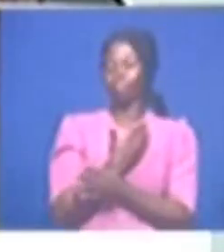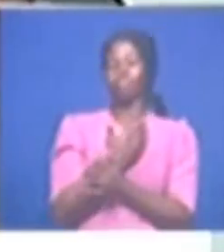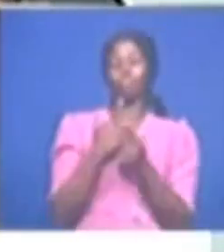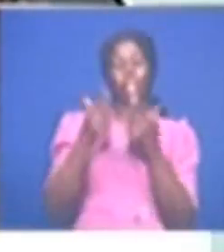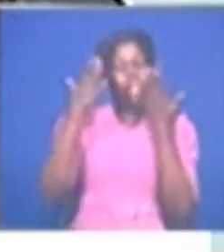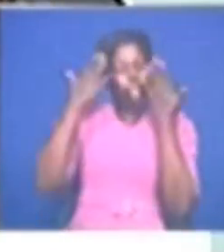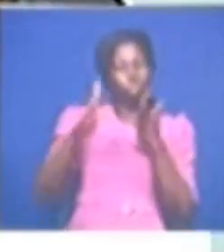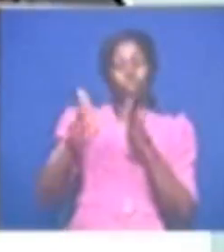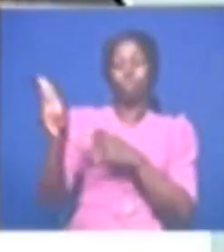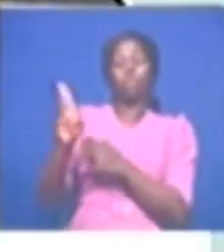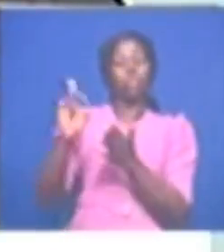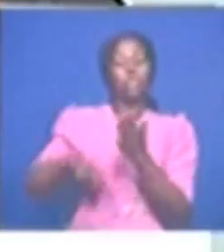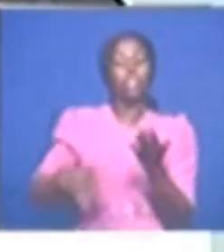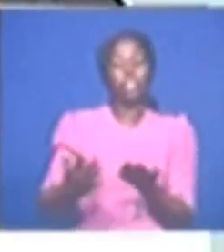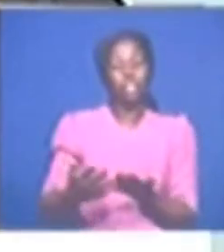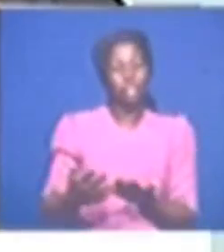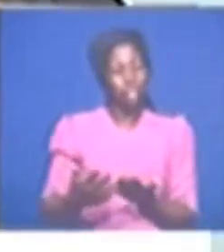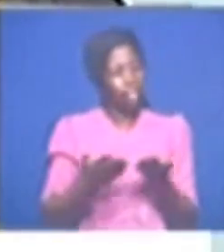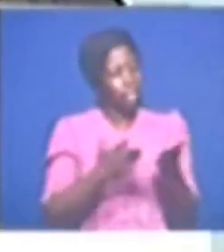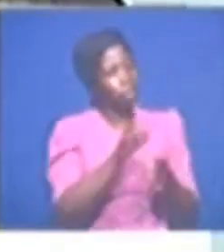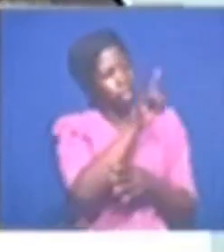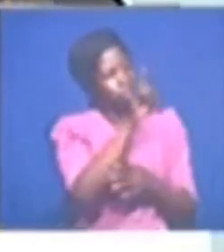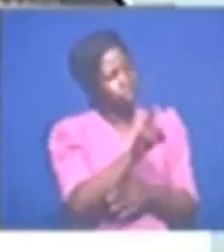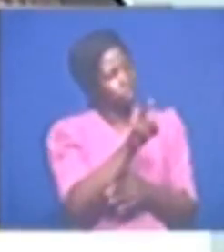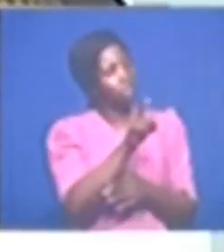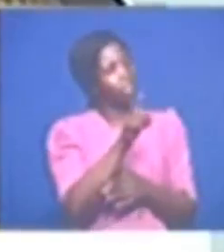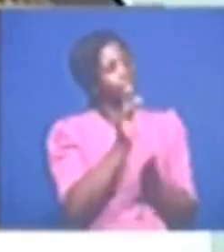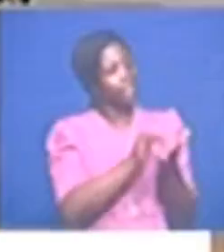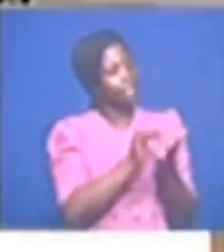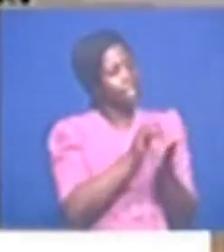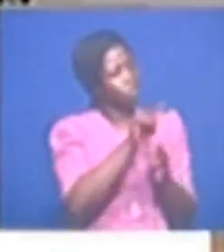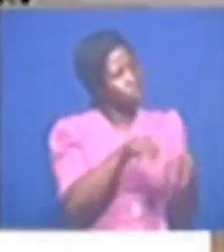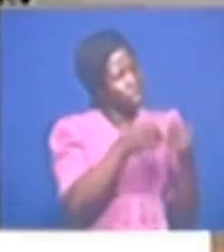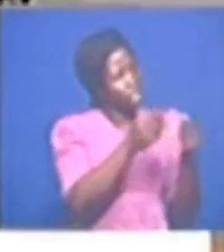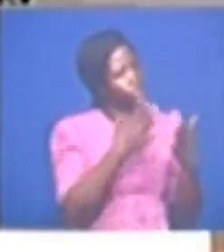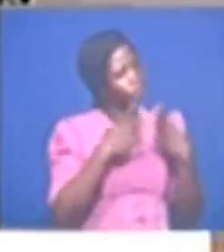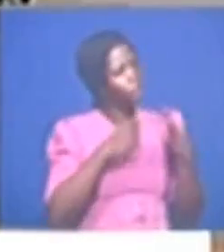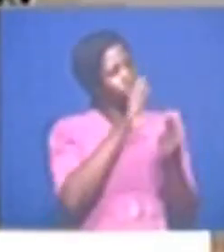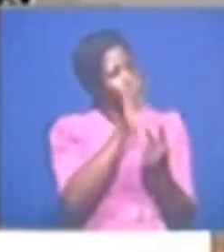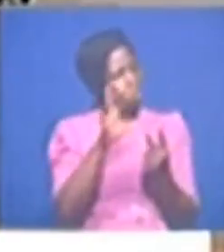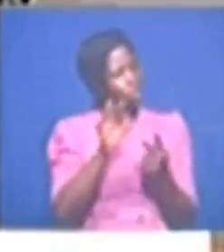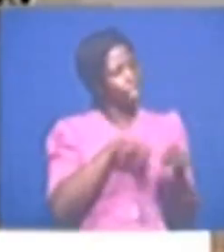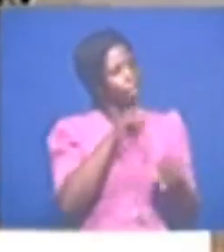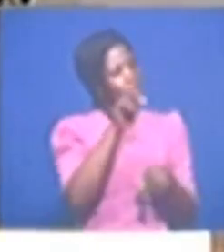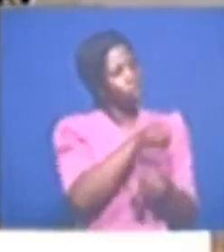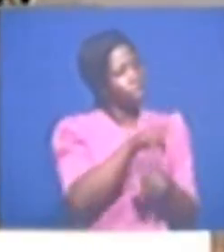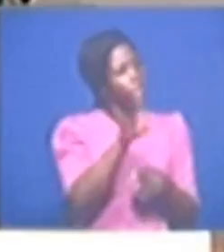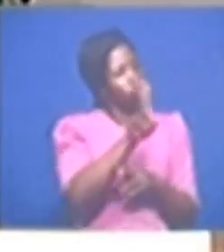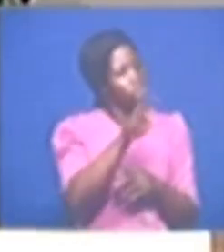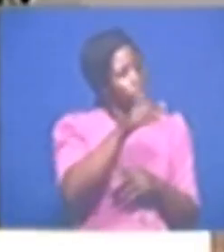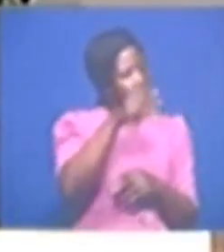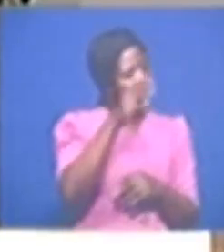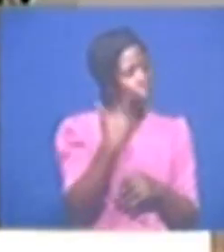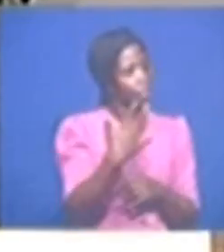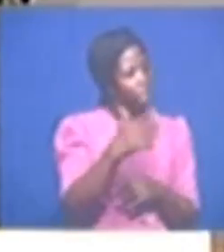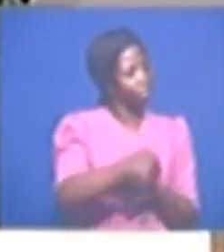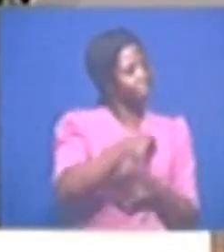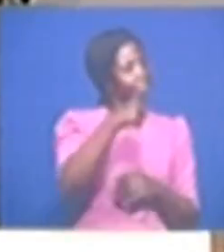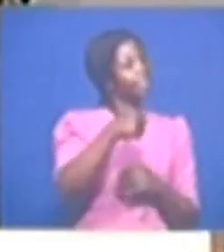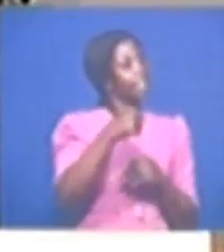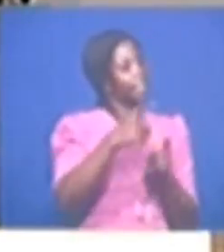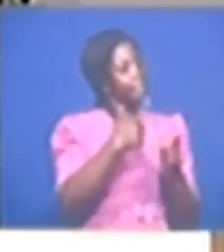it. It's a question of, again, do you give them an option? When you ban the plastics, what are you telling them to use? This should go hand in hand,